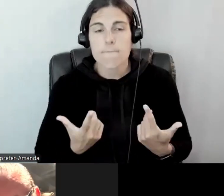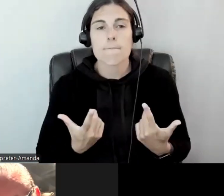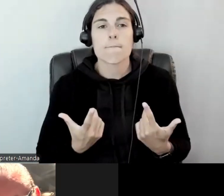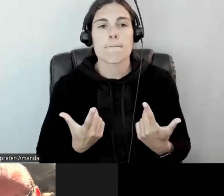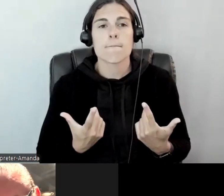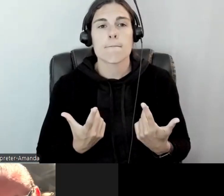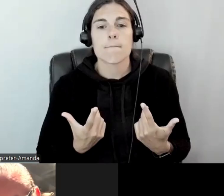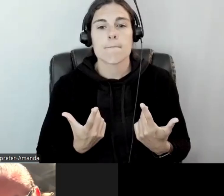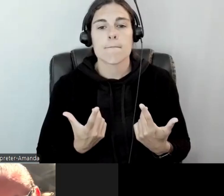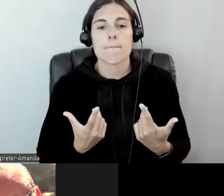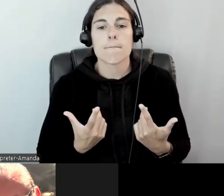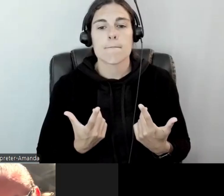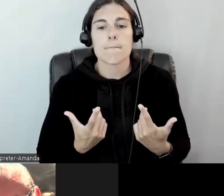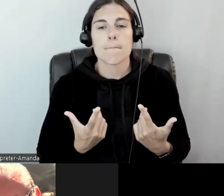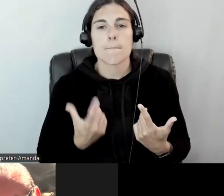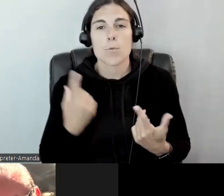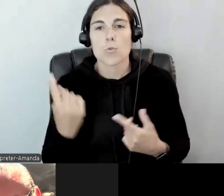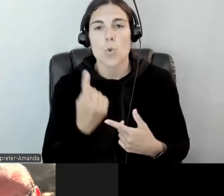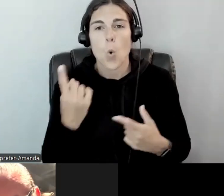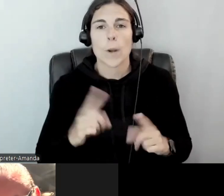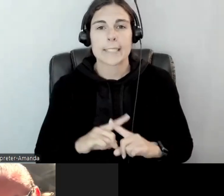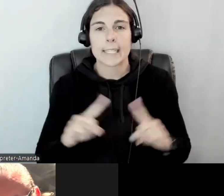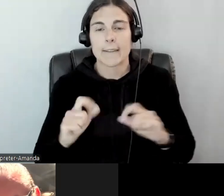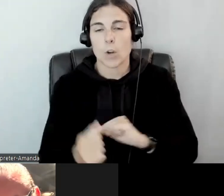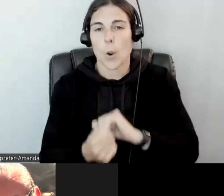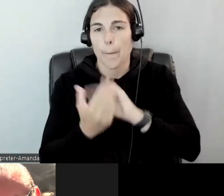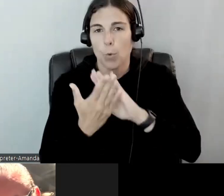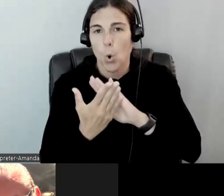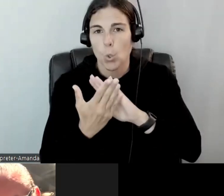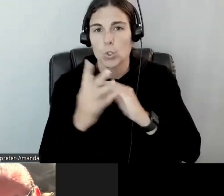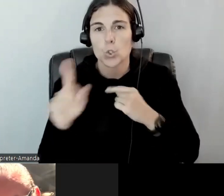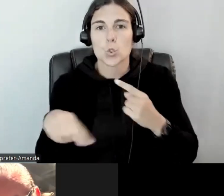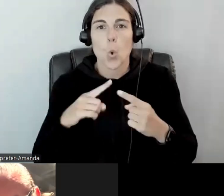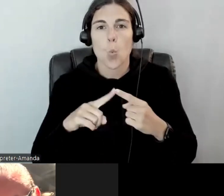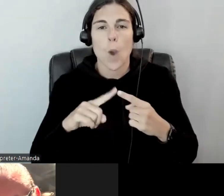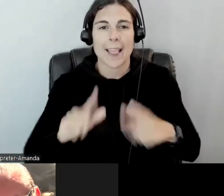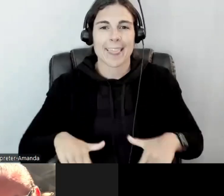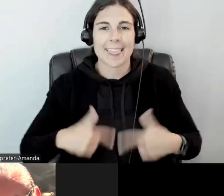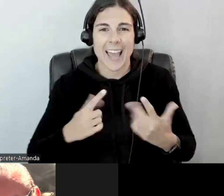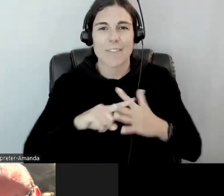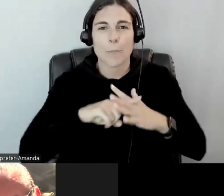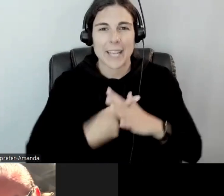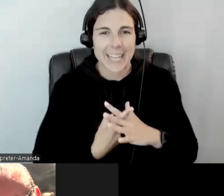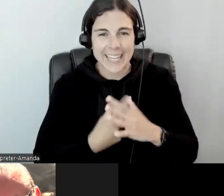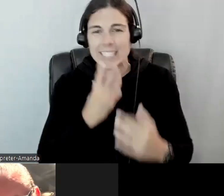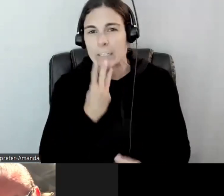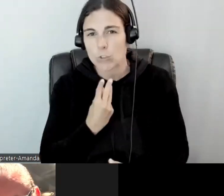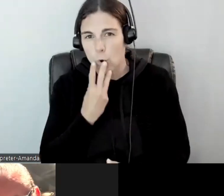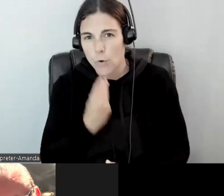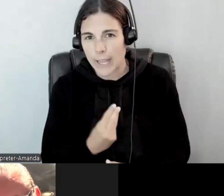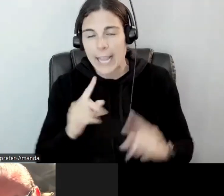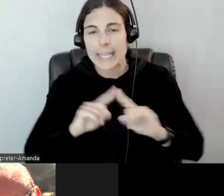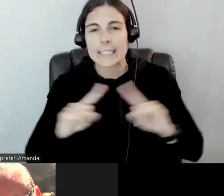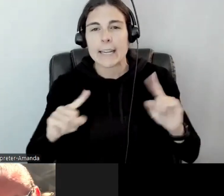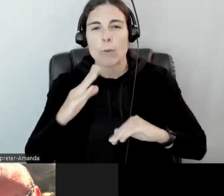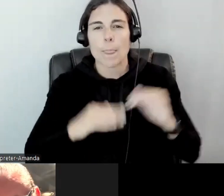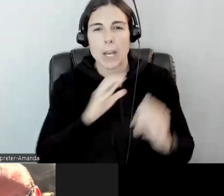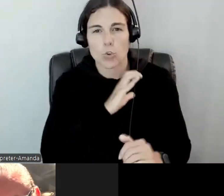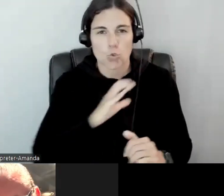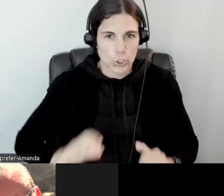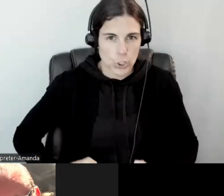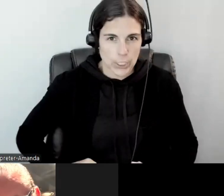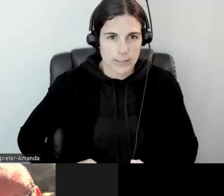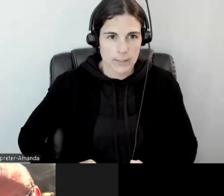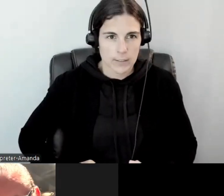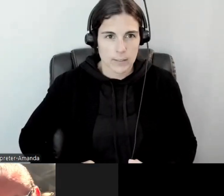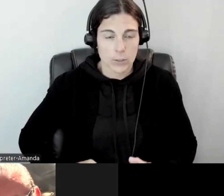always been a different approach to when life begins in Judaism than in Christianity, and therefore